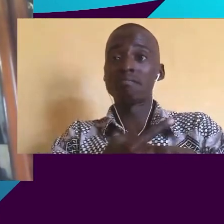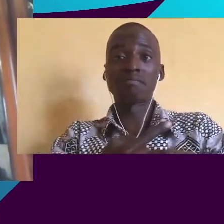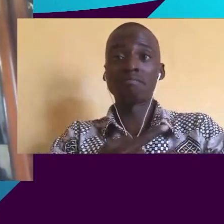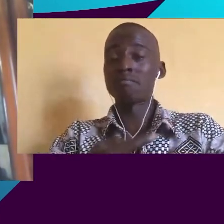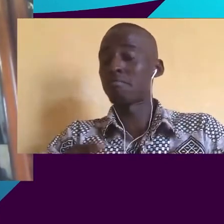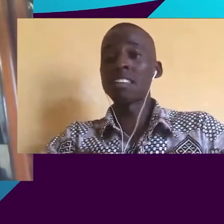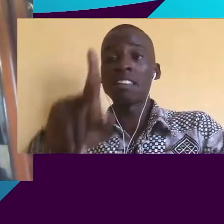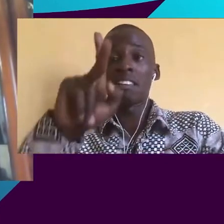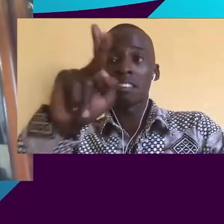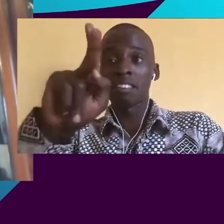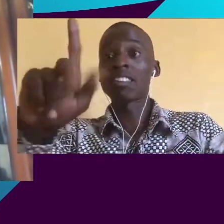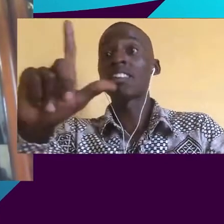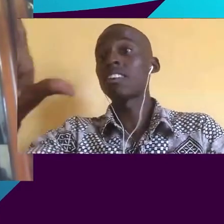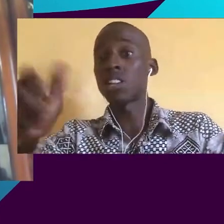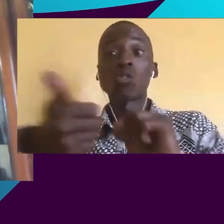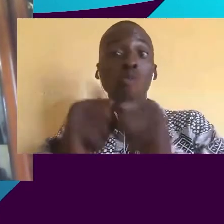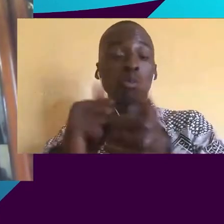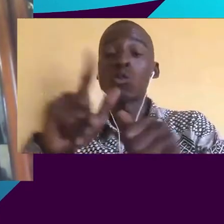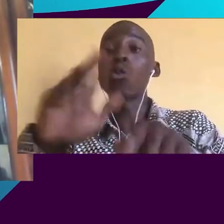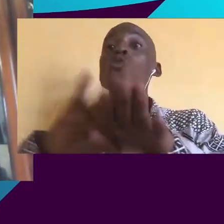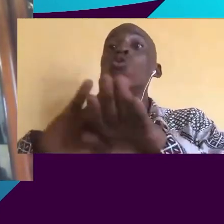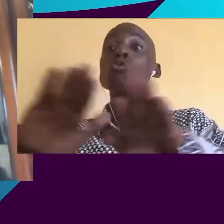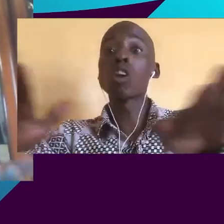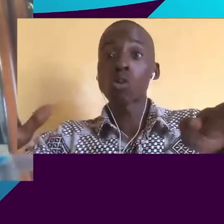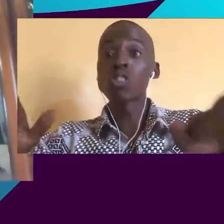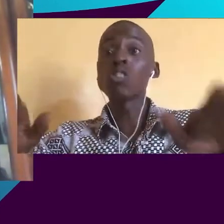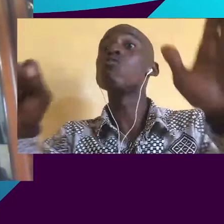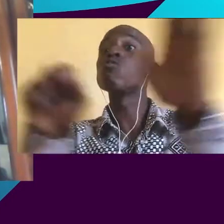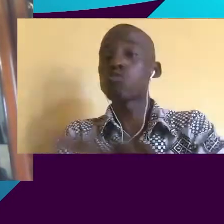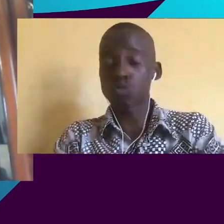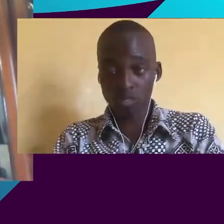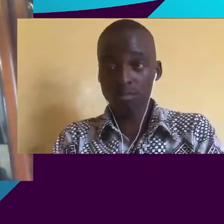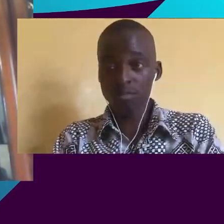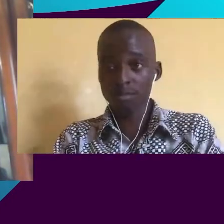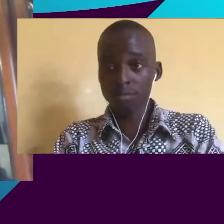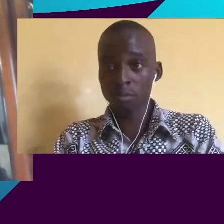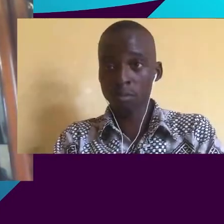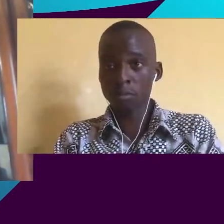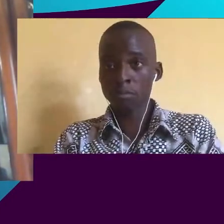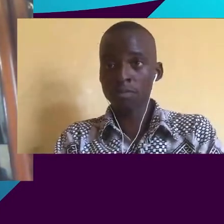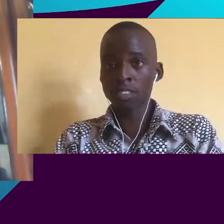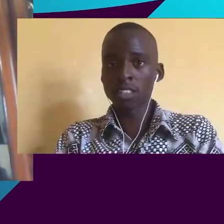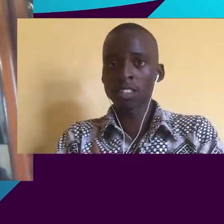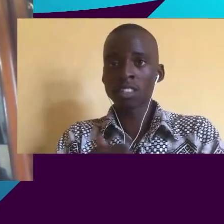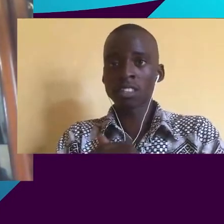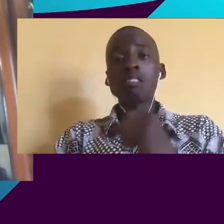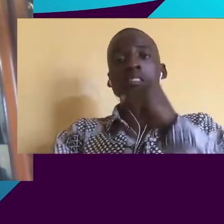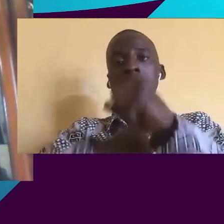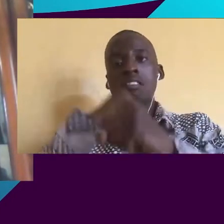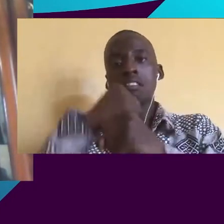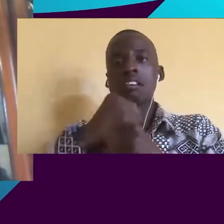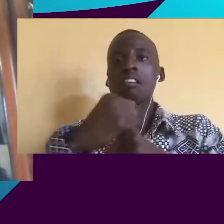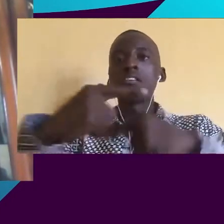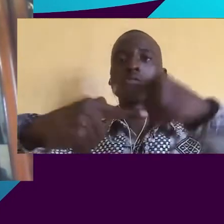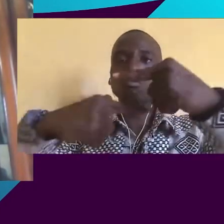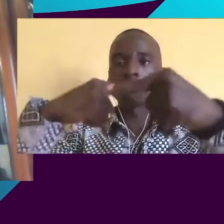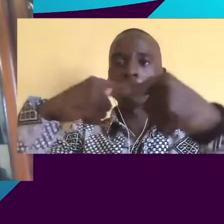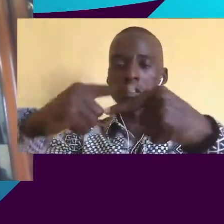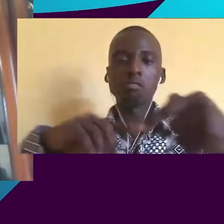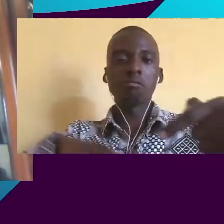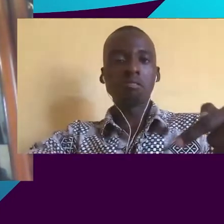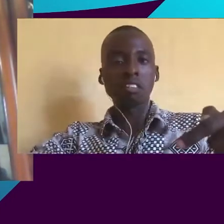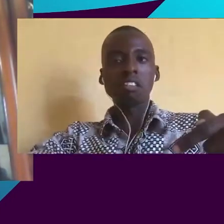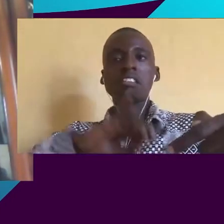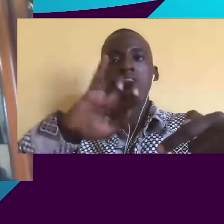would go to the ground and it would be full. Then the more years you go up, 8, 7, by about 11,